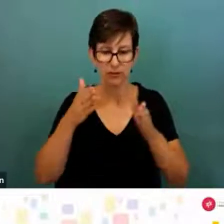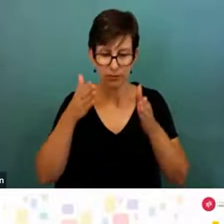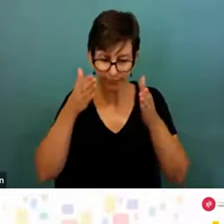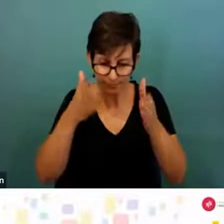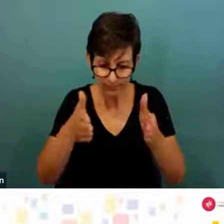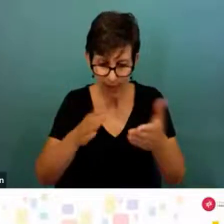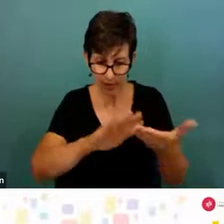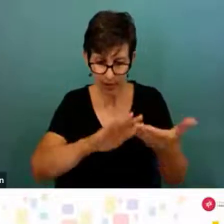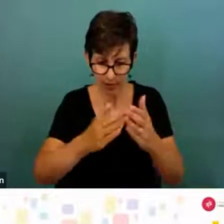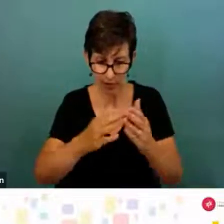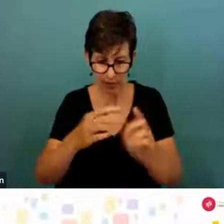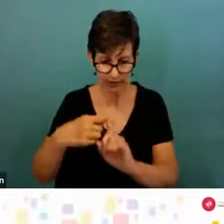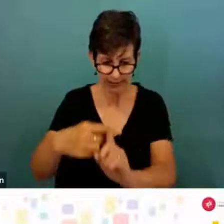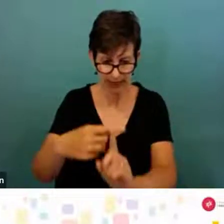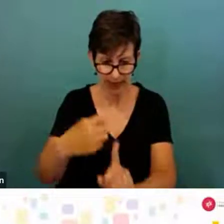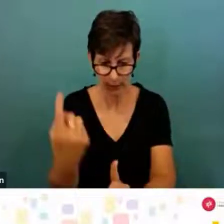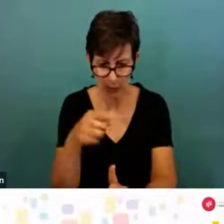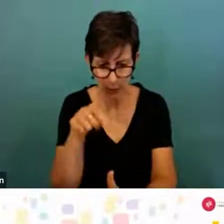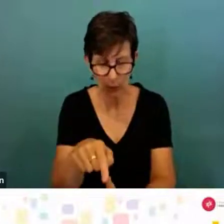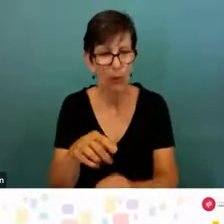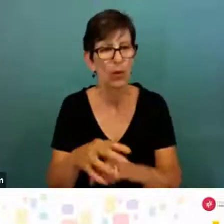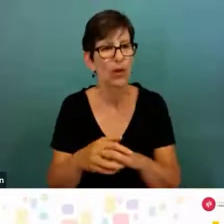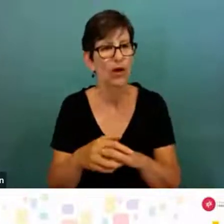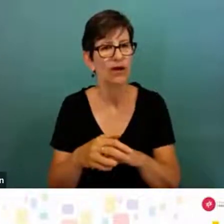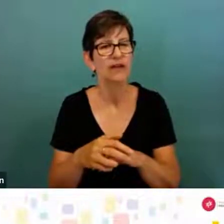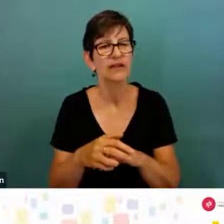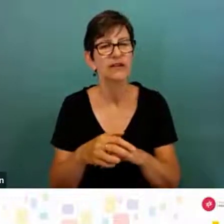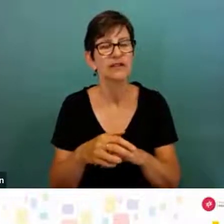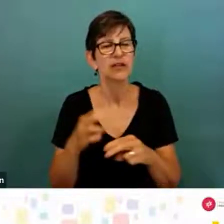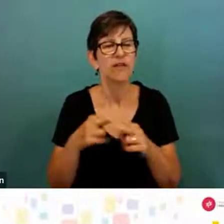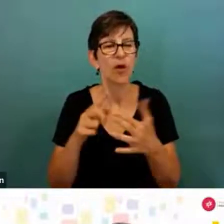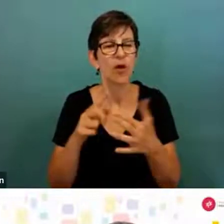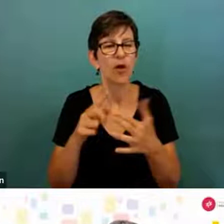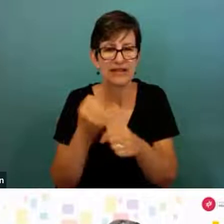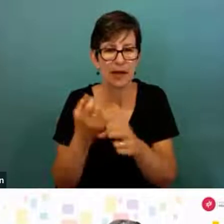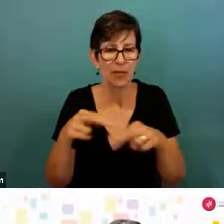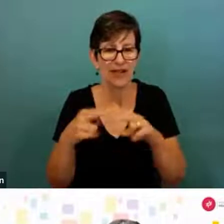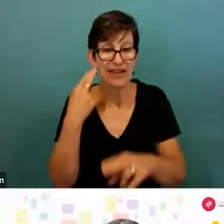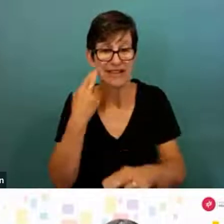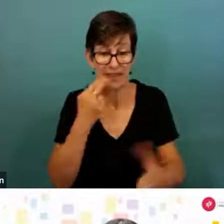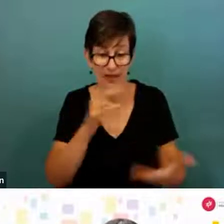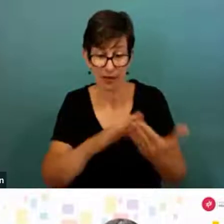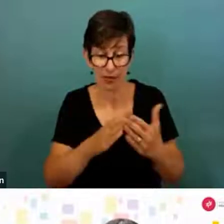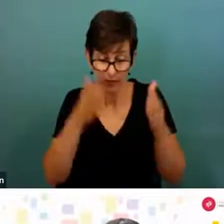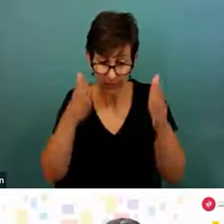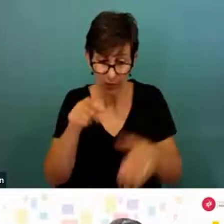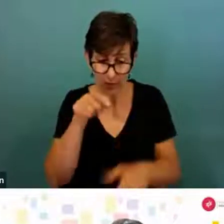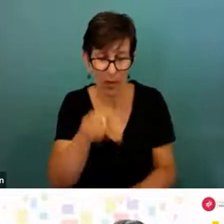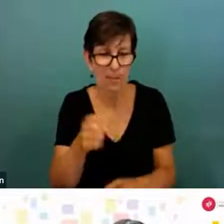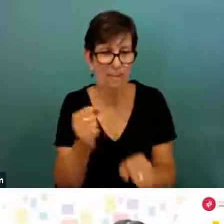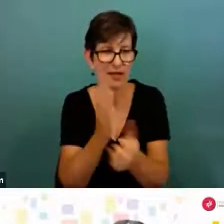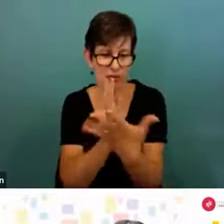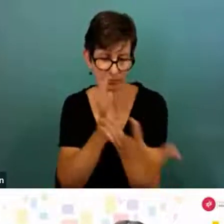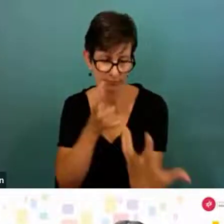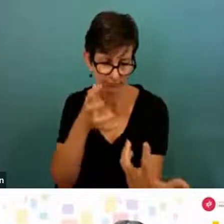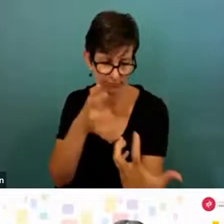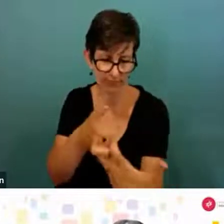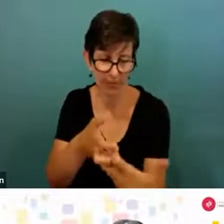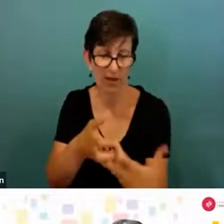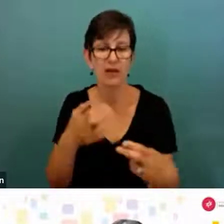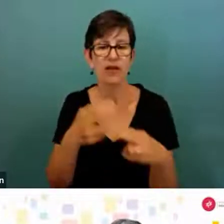are for in the design of your program. That you really, we might